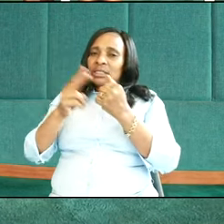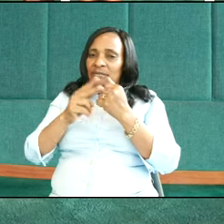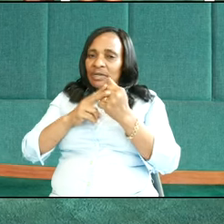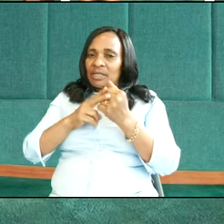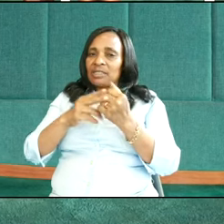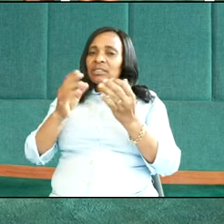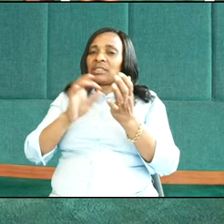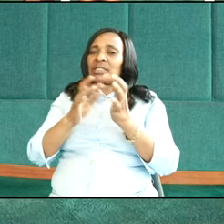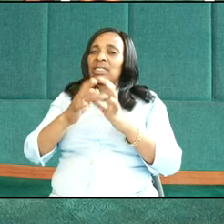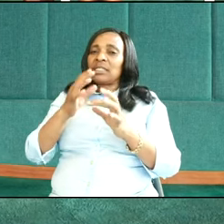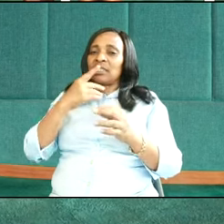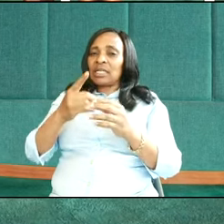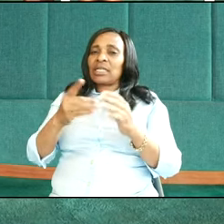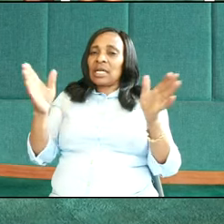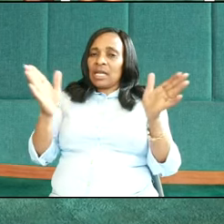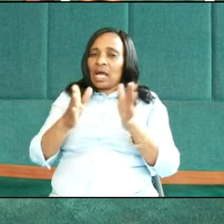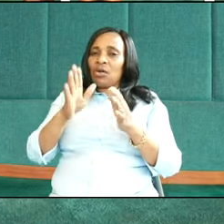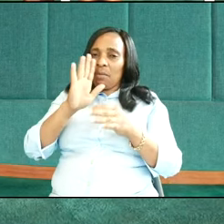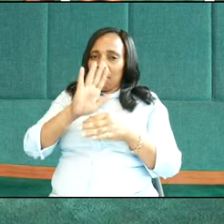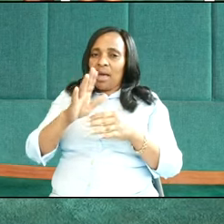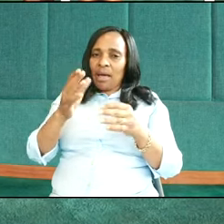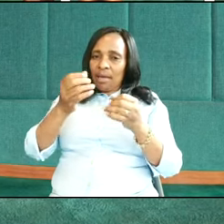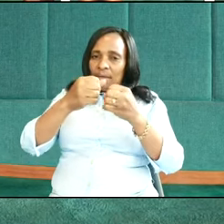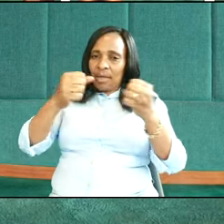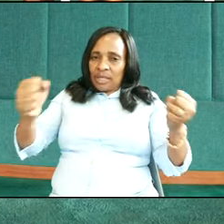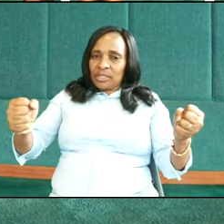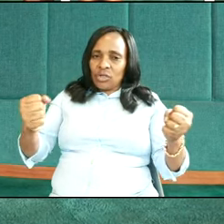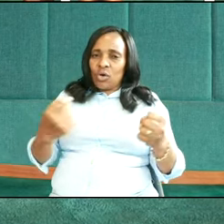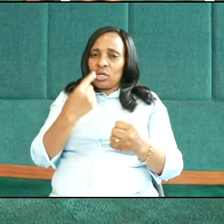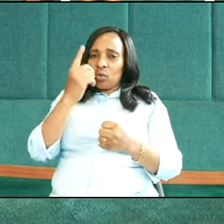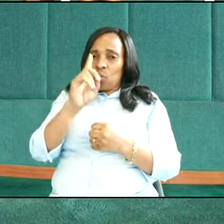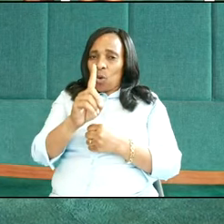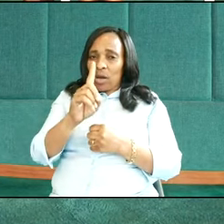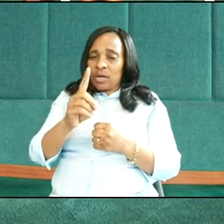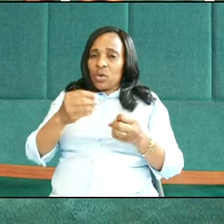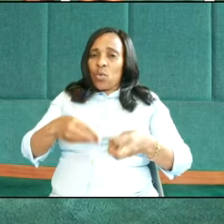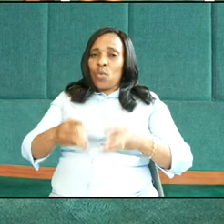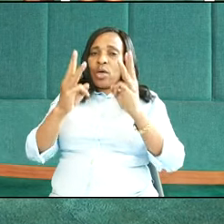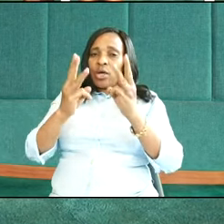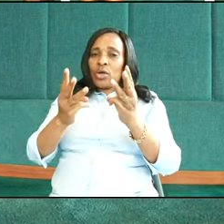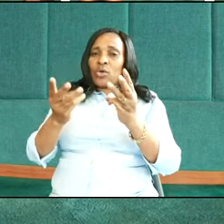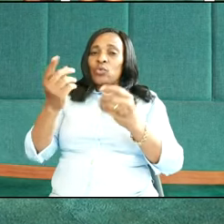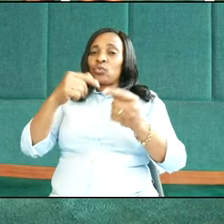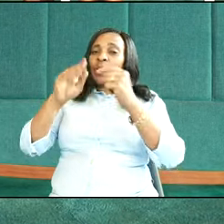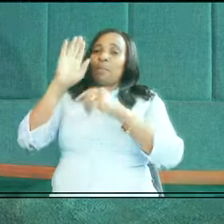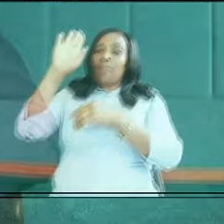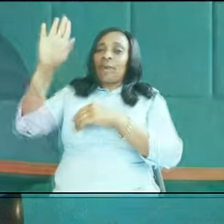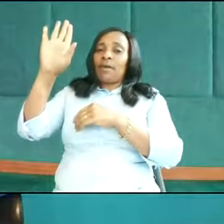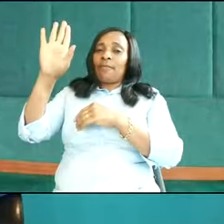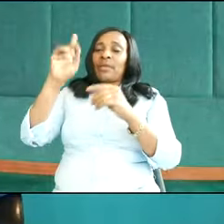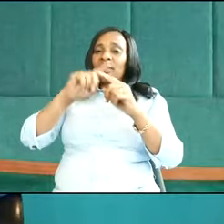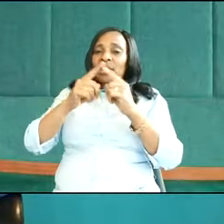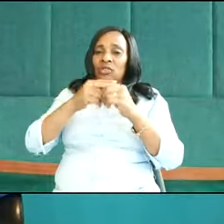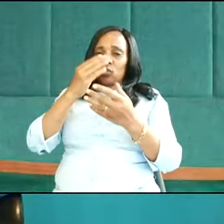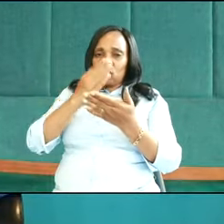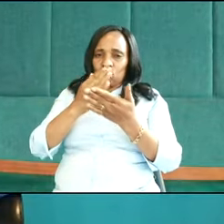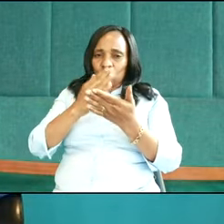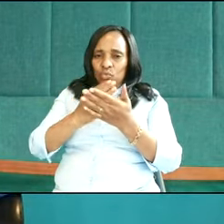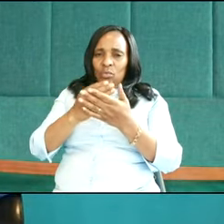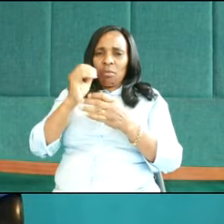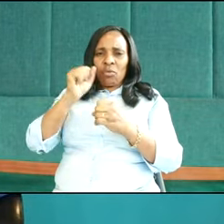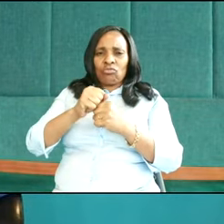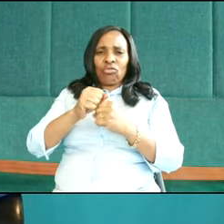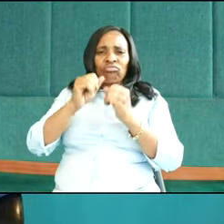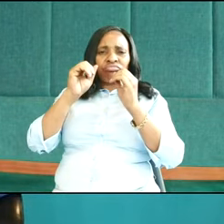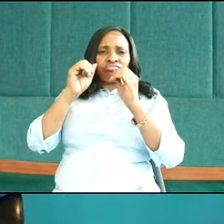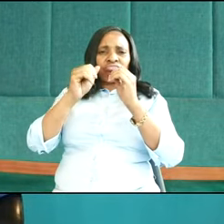narrow is the gate, you know, showing that there is only one way that you can come to him, you know, and that indeed you must deny yourself of